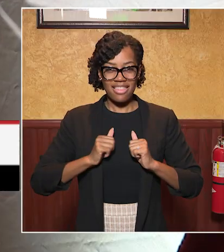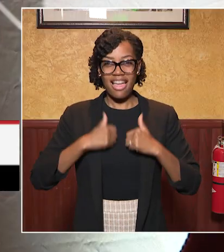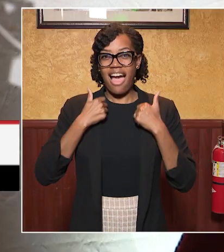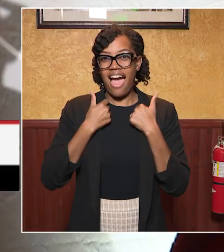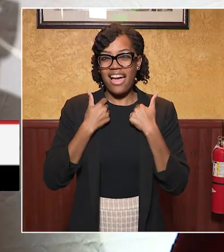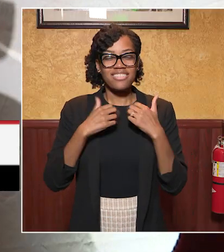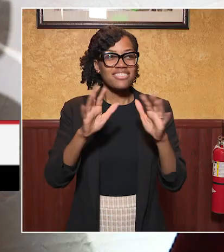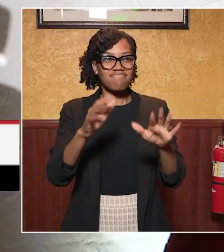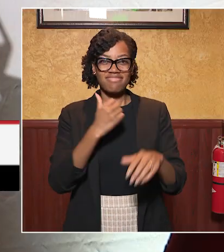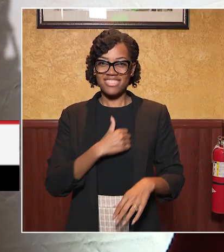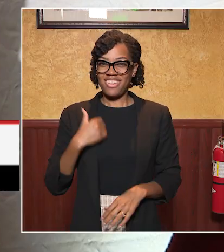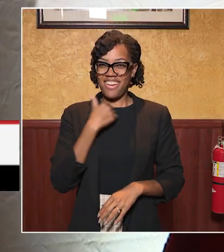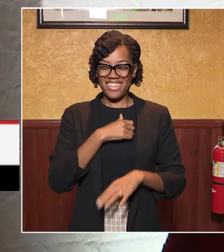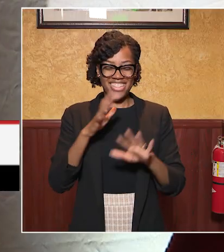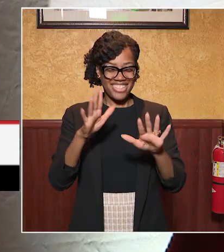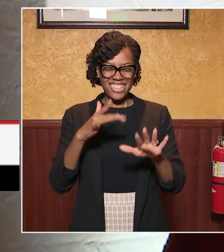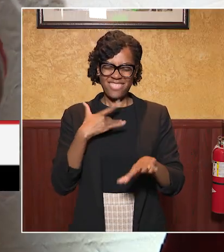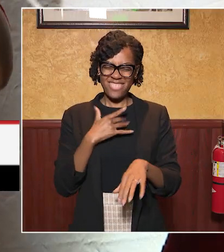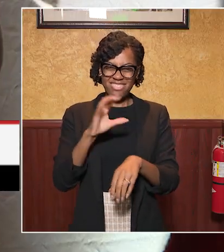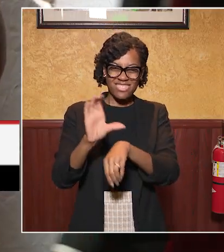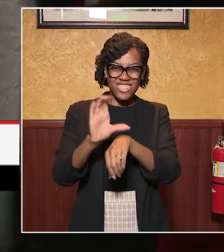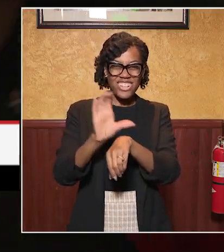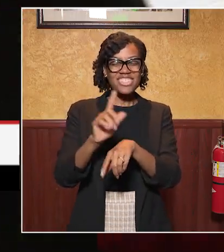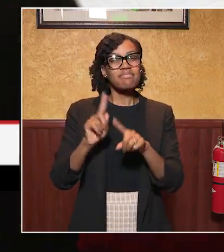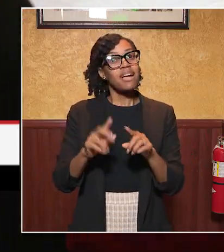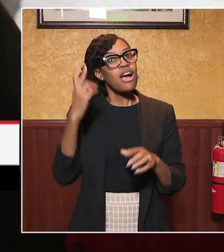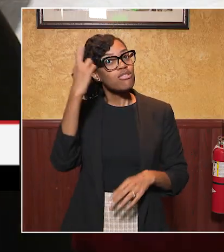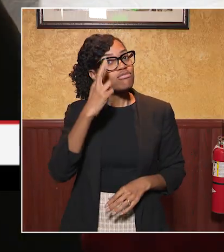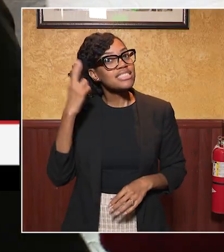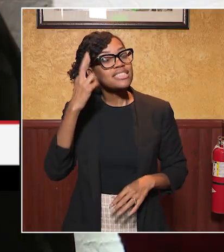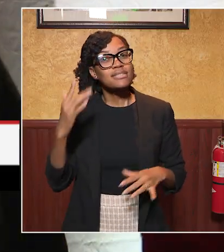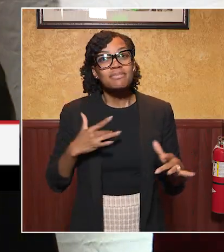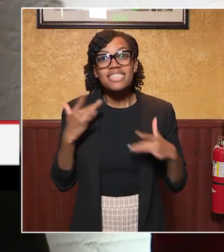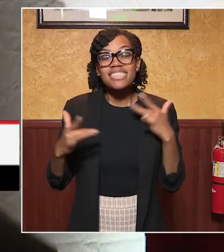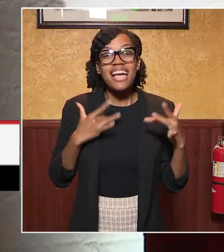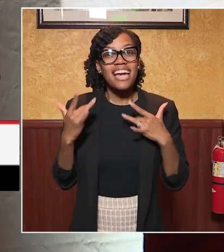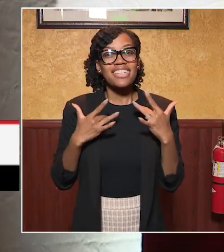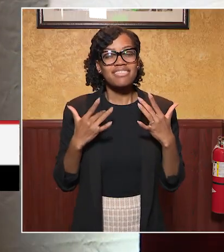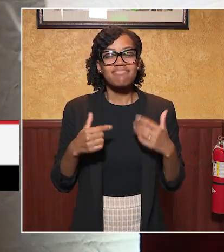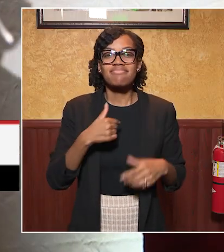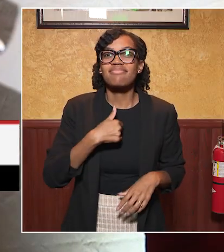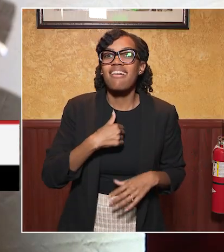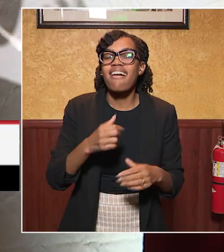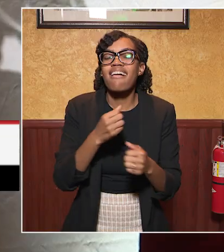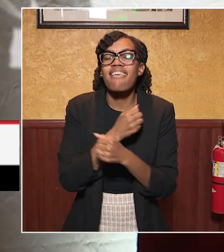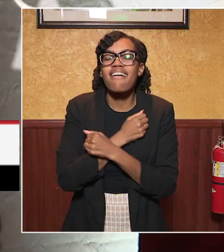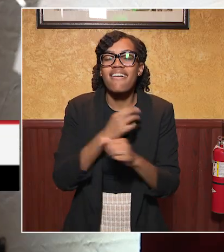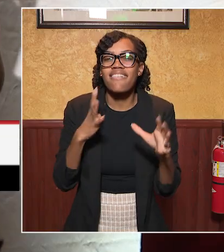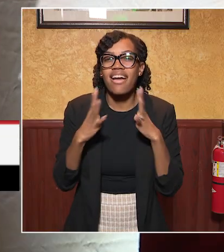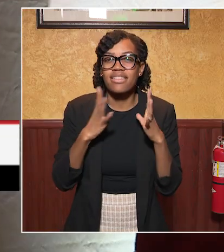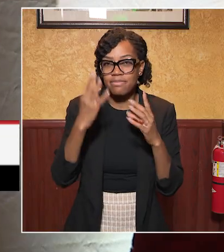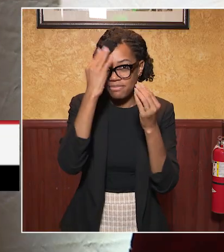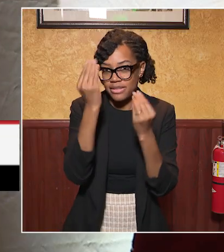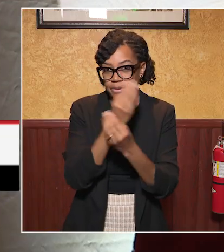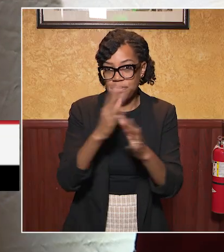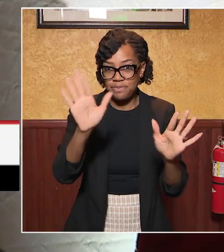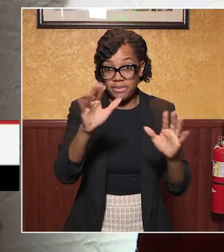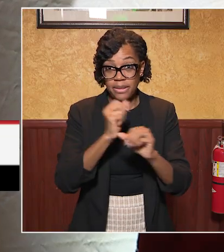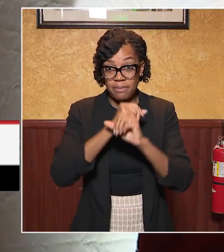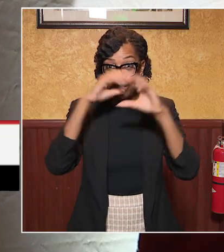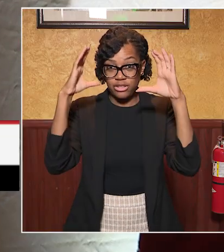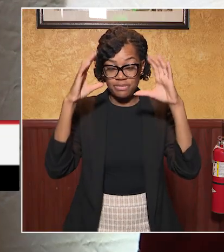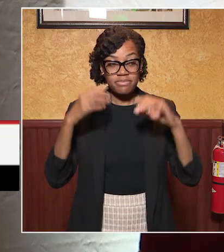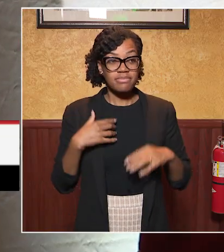is reason to be excited. So I love the holidays. Can I tell you why? Picture this for a moment. Okay, so